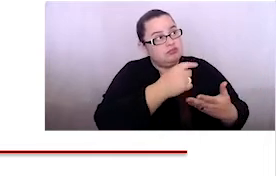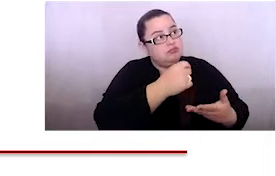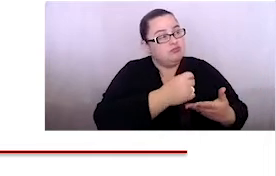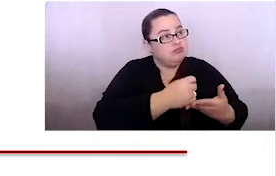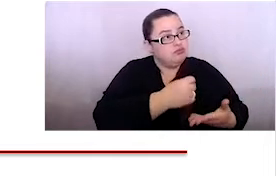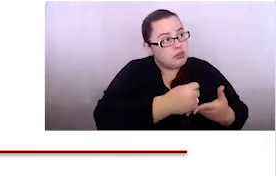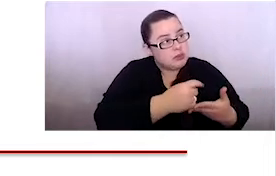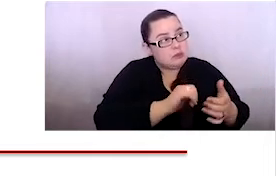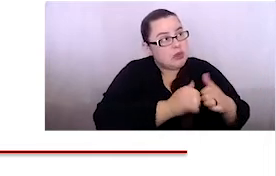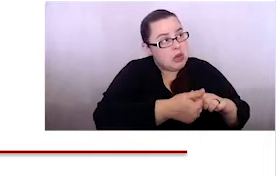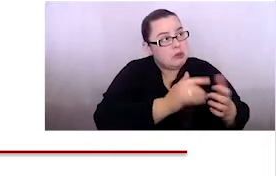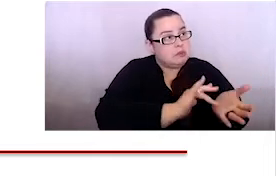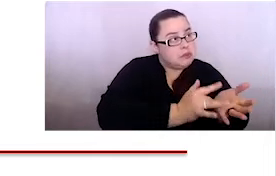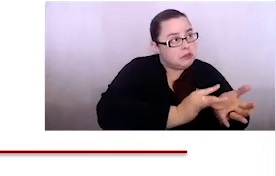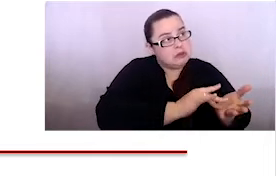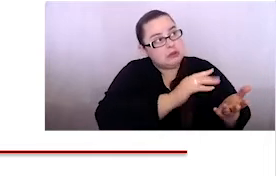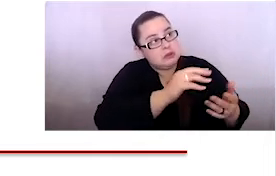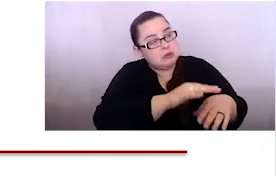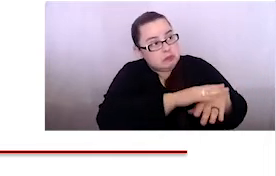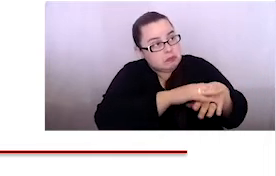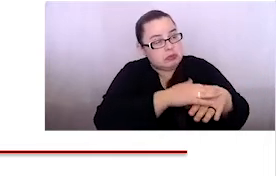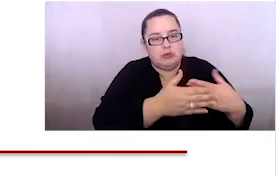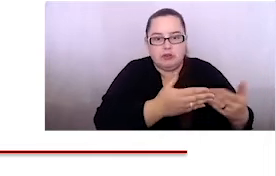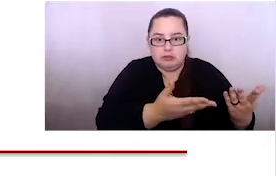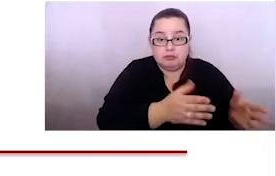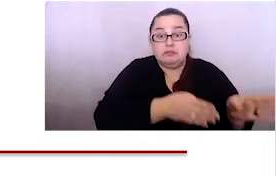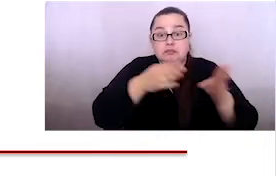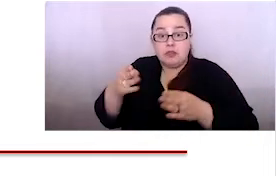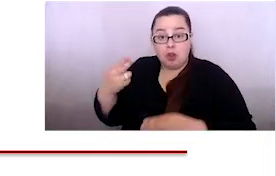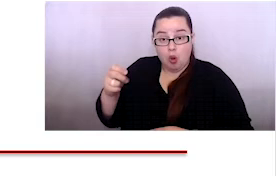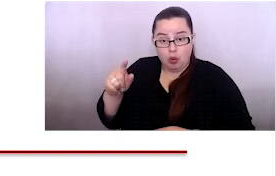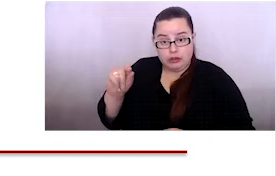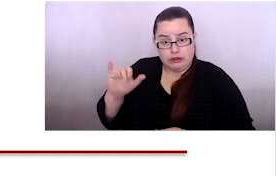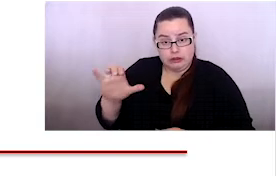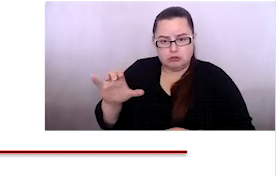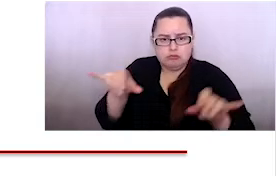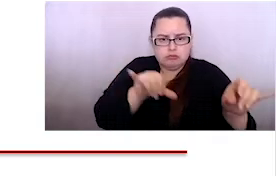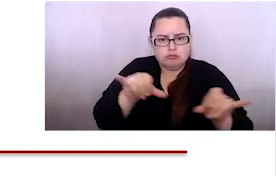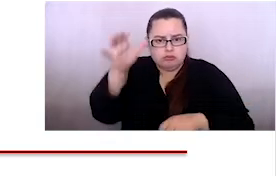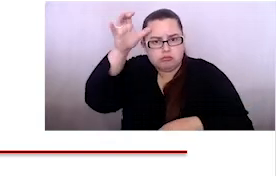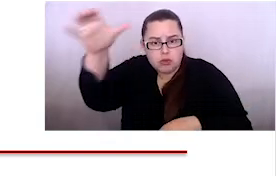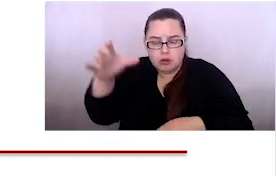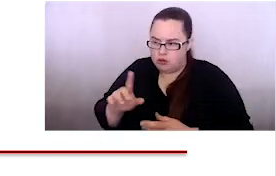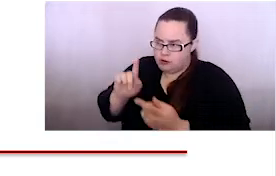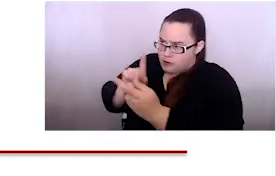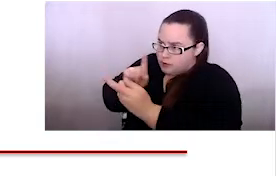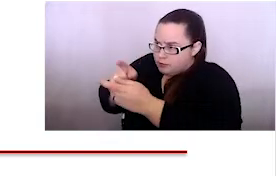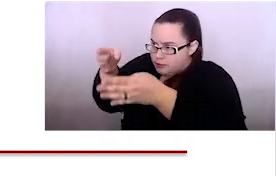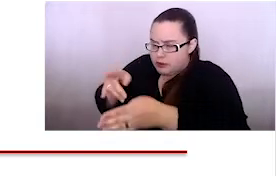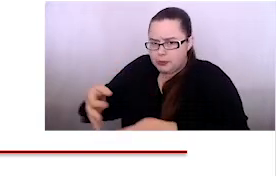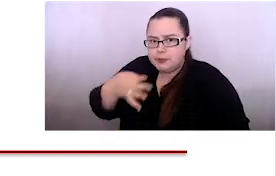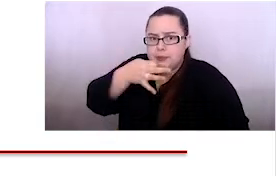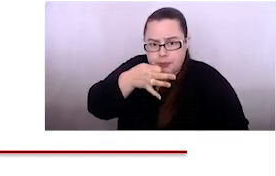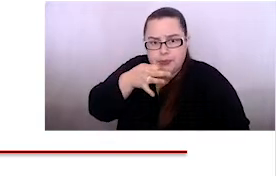Now, traditional holistic practices have pretty much the same concept. You go see a person with their expertise, and then they